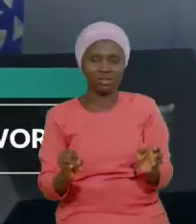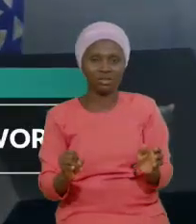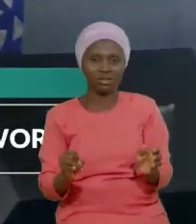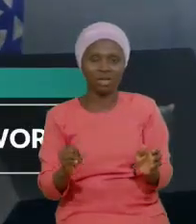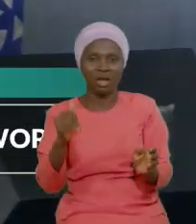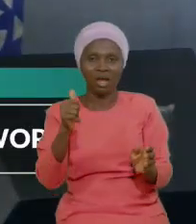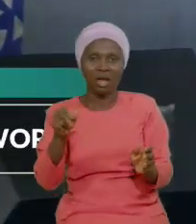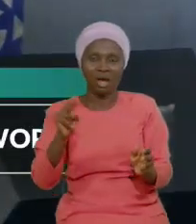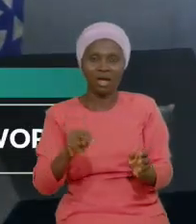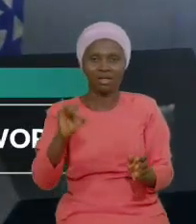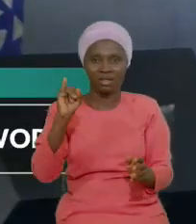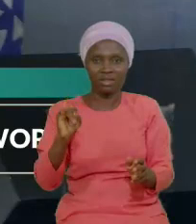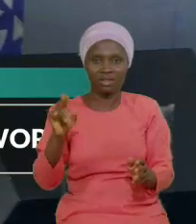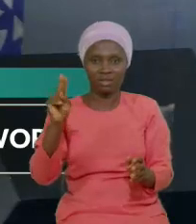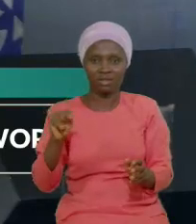indifferent world.